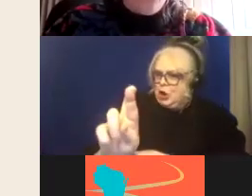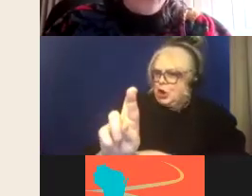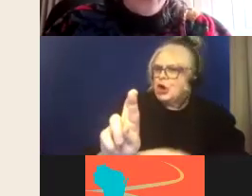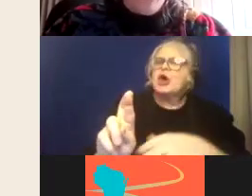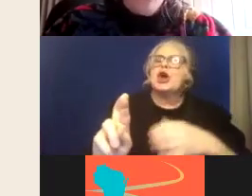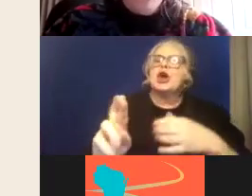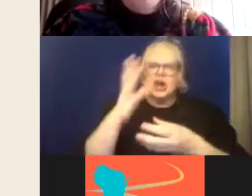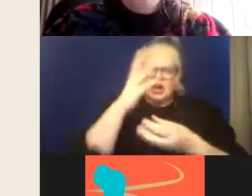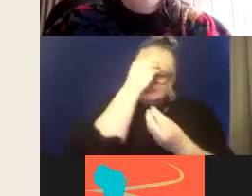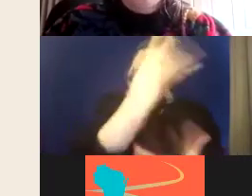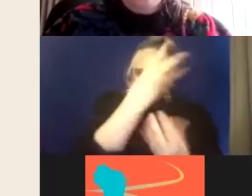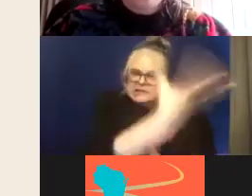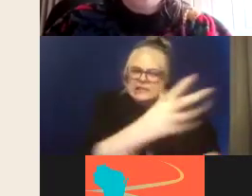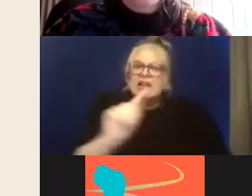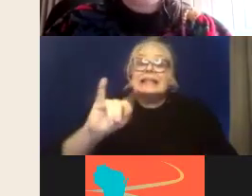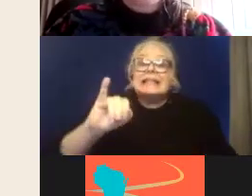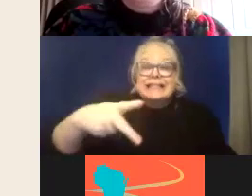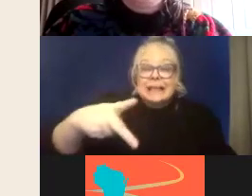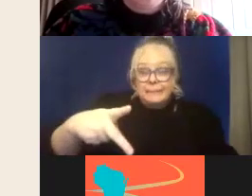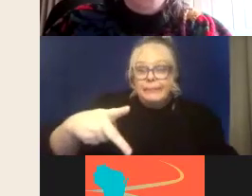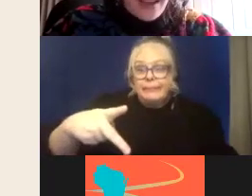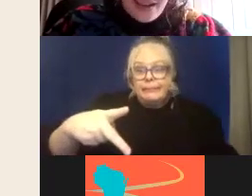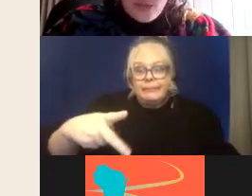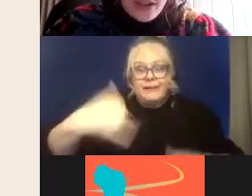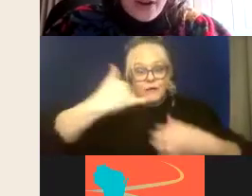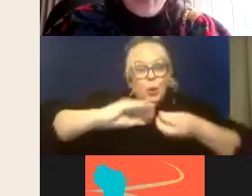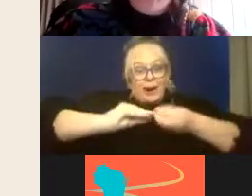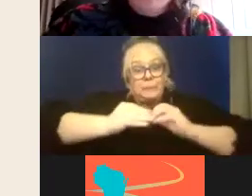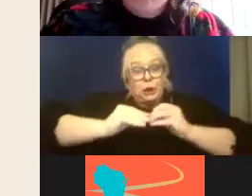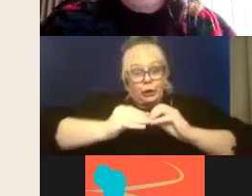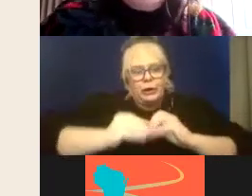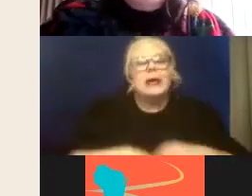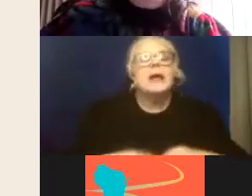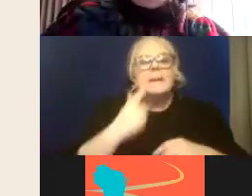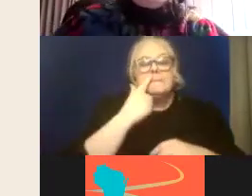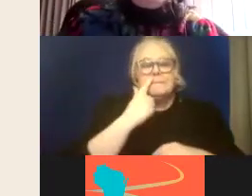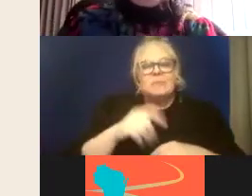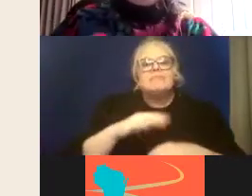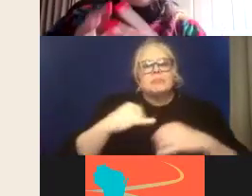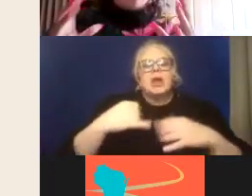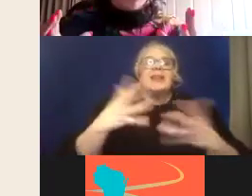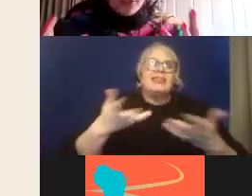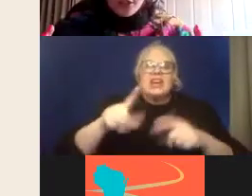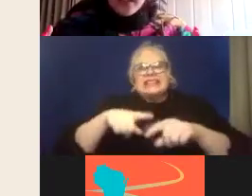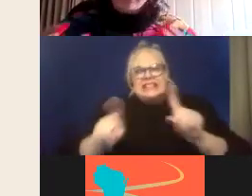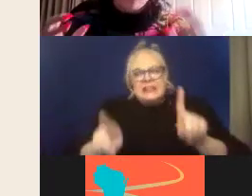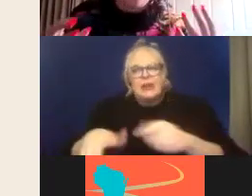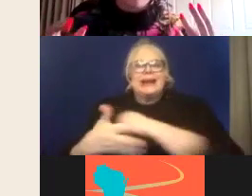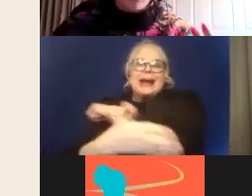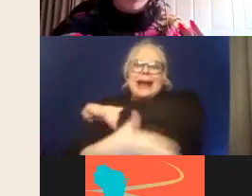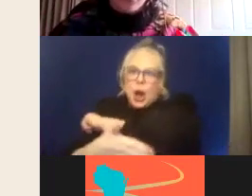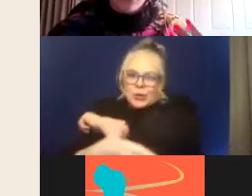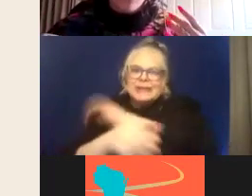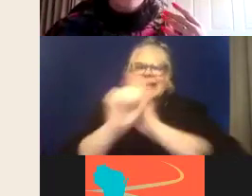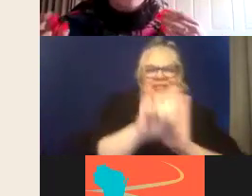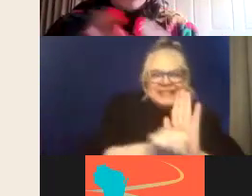non-specialized law enforcement. Jurisdictions can get complicated with internet crimes, so the cyber tip line, being a national service, helps us